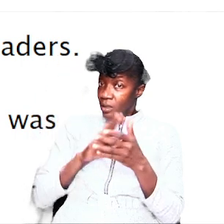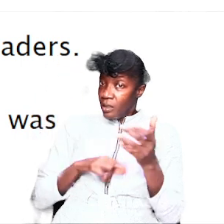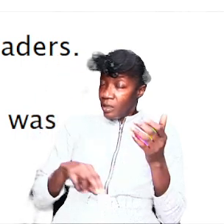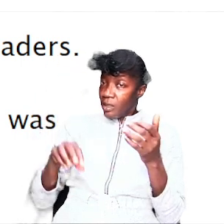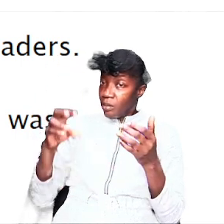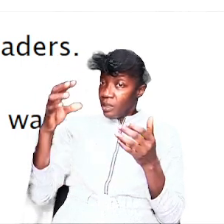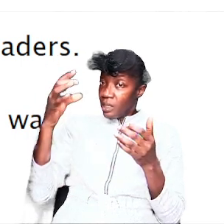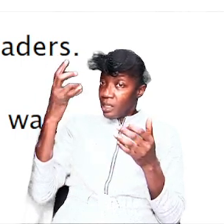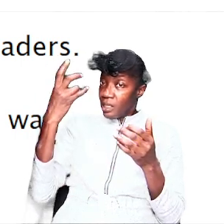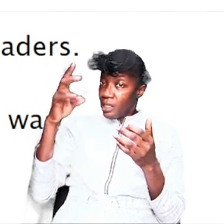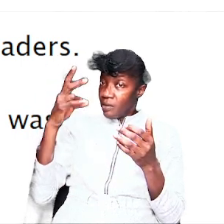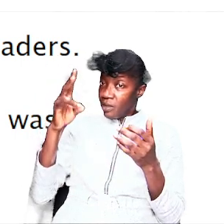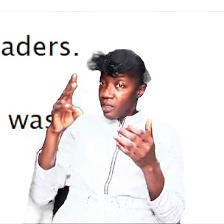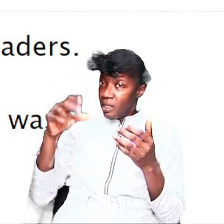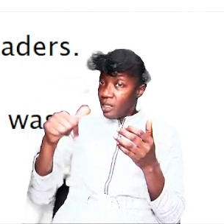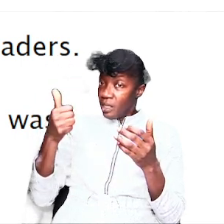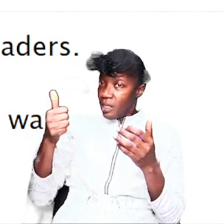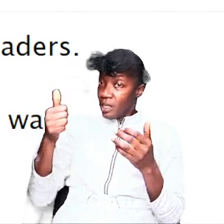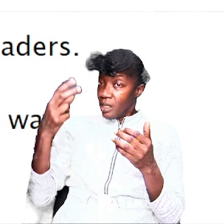verse 10 through to verse